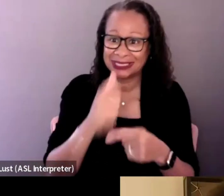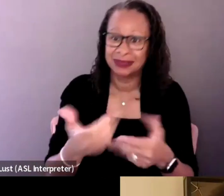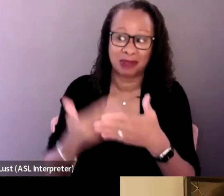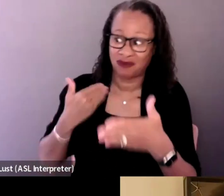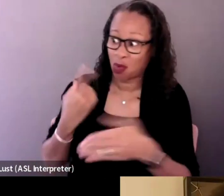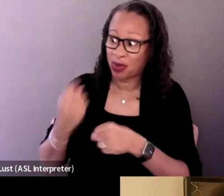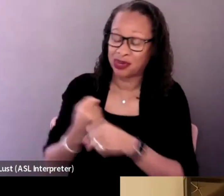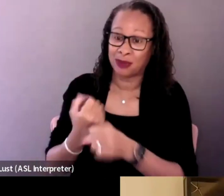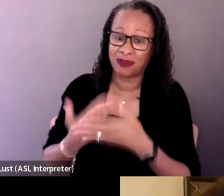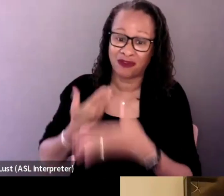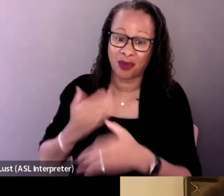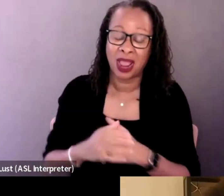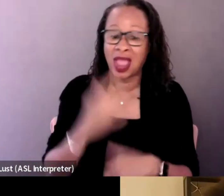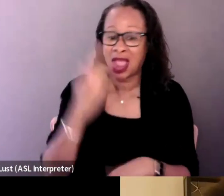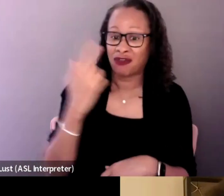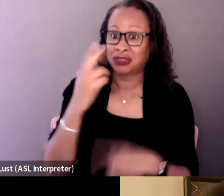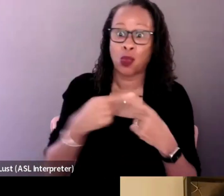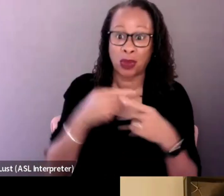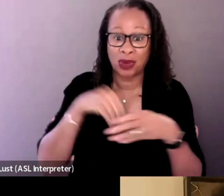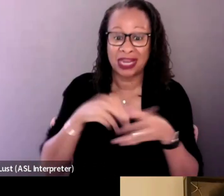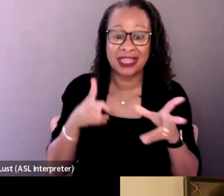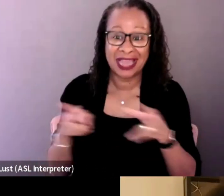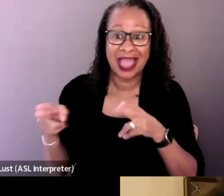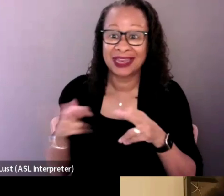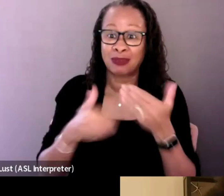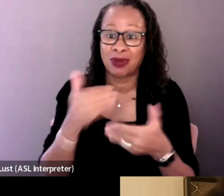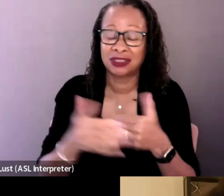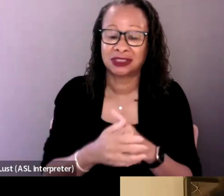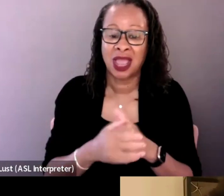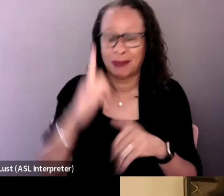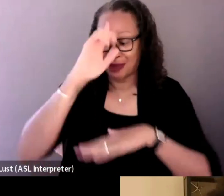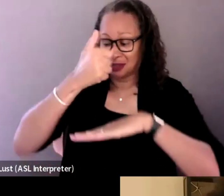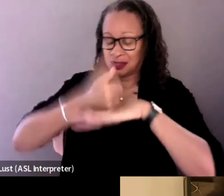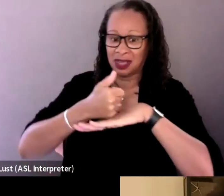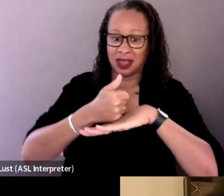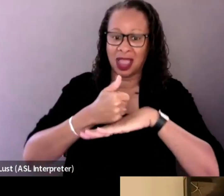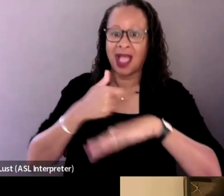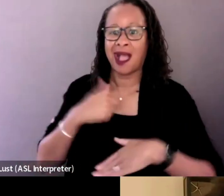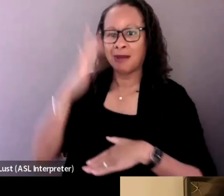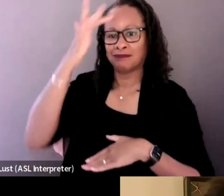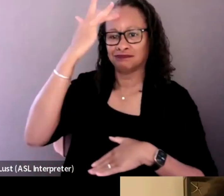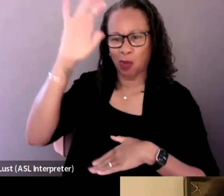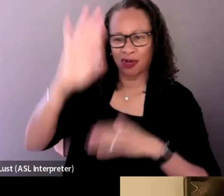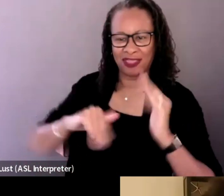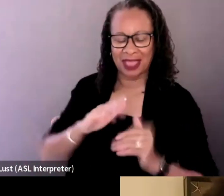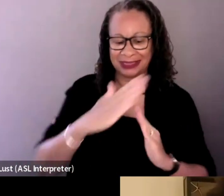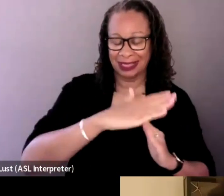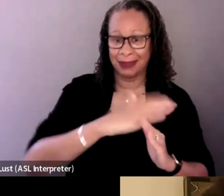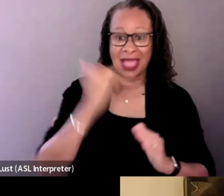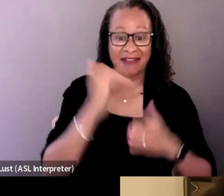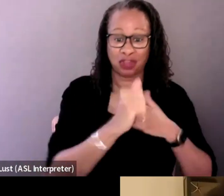really realized when we are in the editing process that I went there with the mentality that I'm more sophisticated than the Taliban. So if their